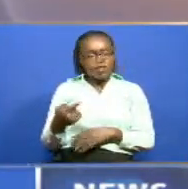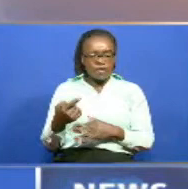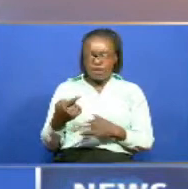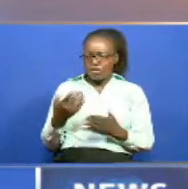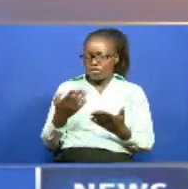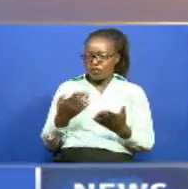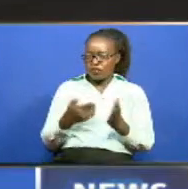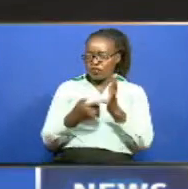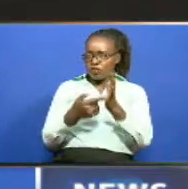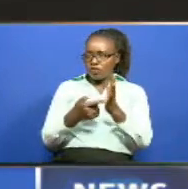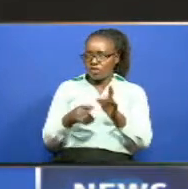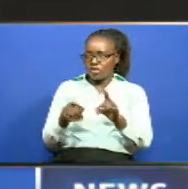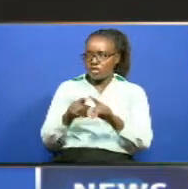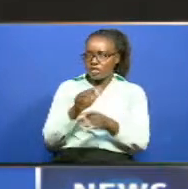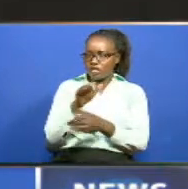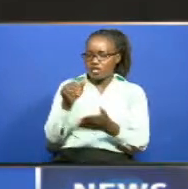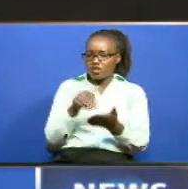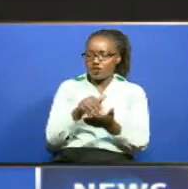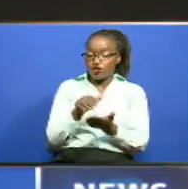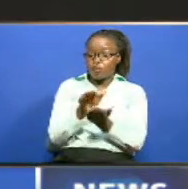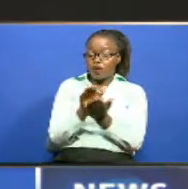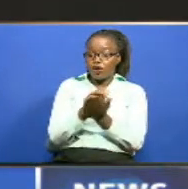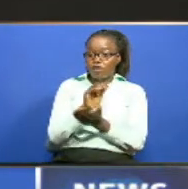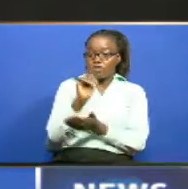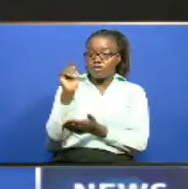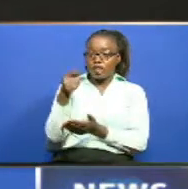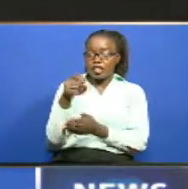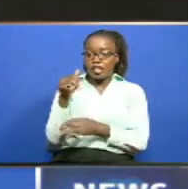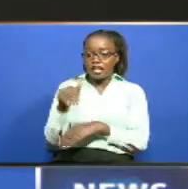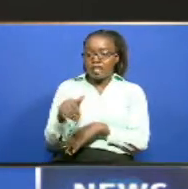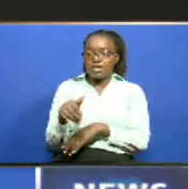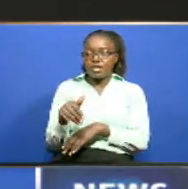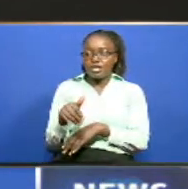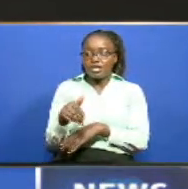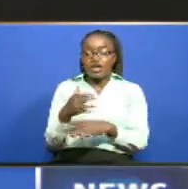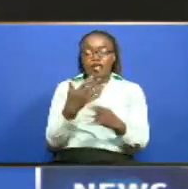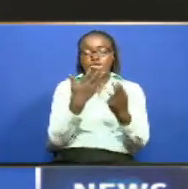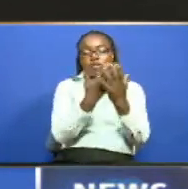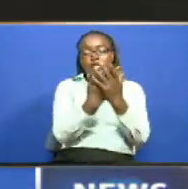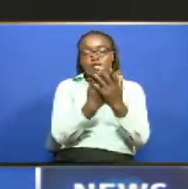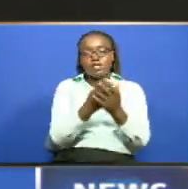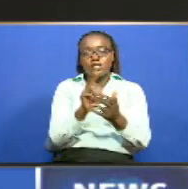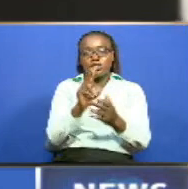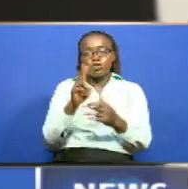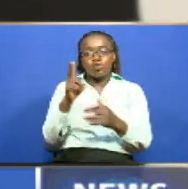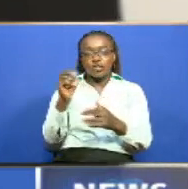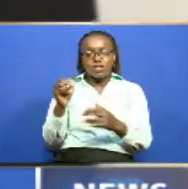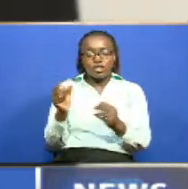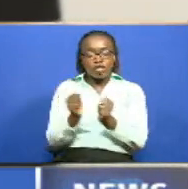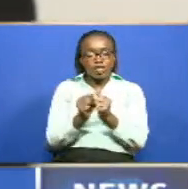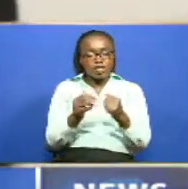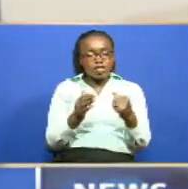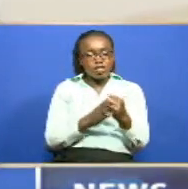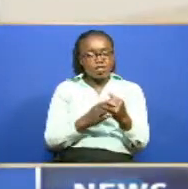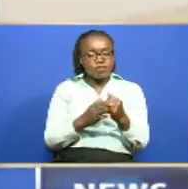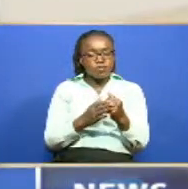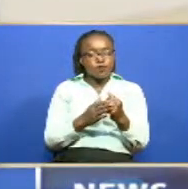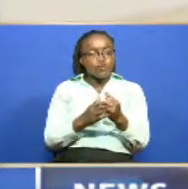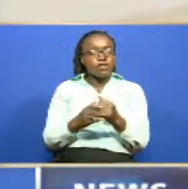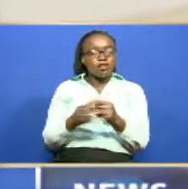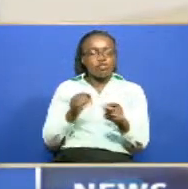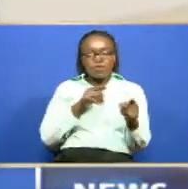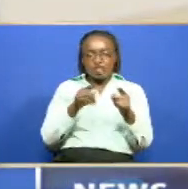by the Central Bank of Kenya. Earlier on, Akinyi had been arrested in 2019 and arraigned over charges